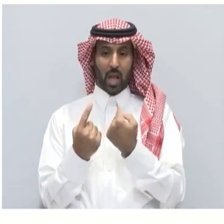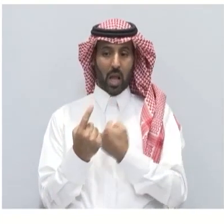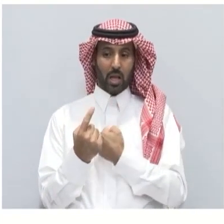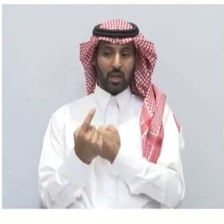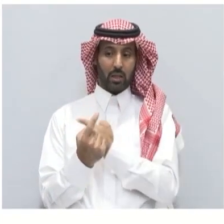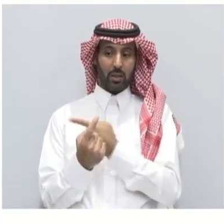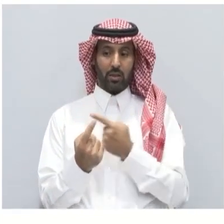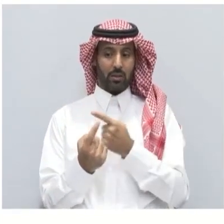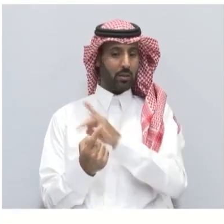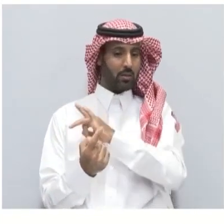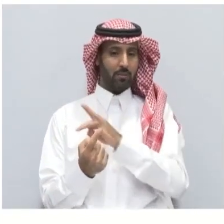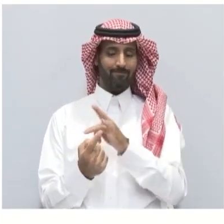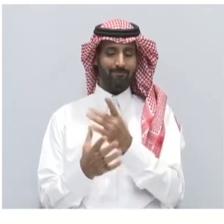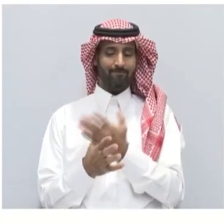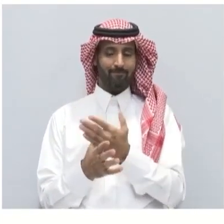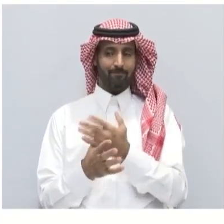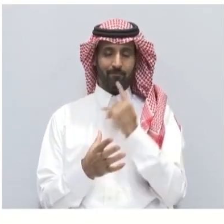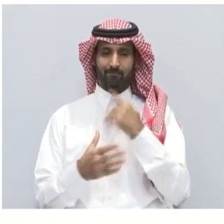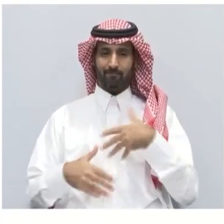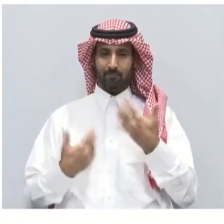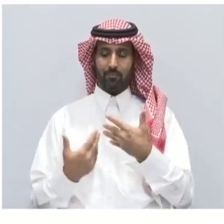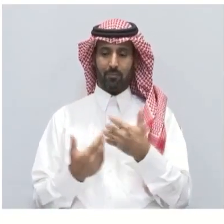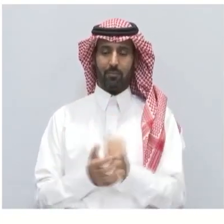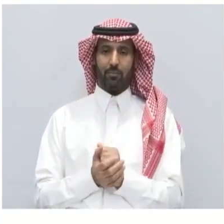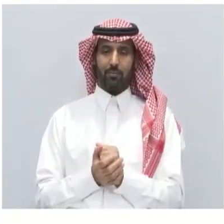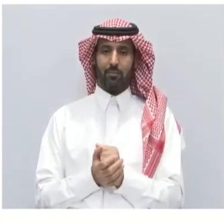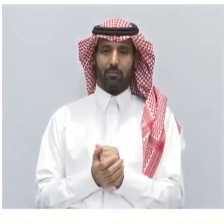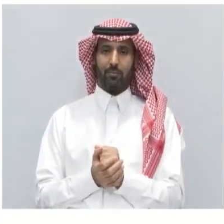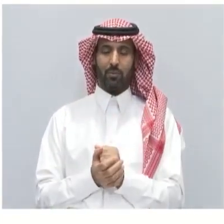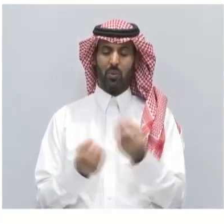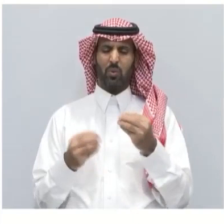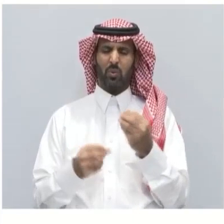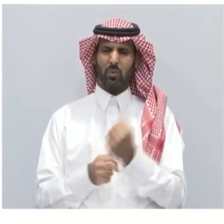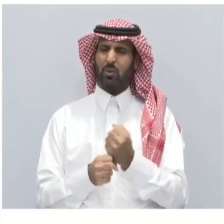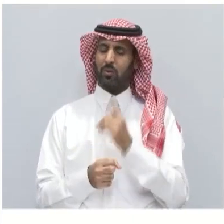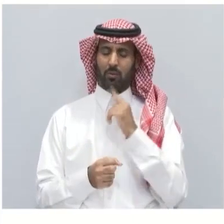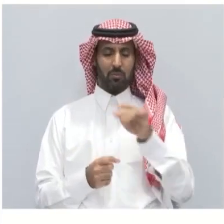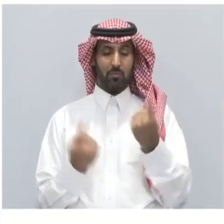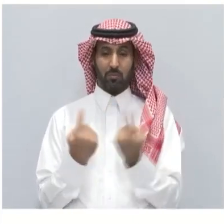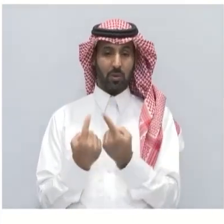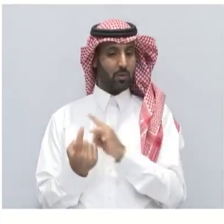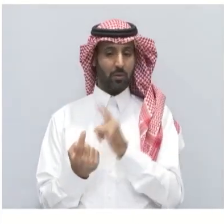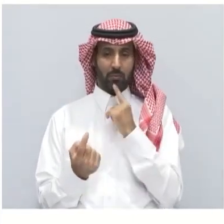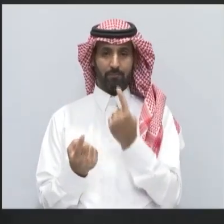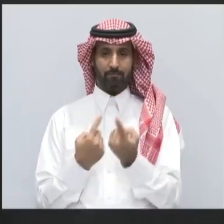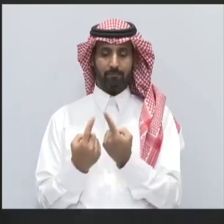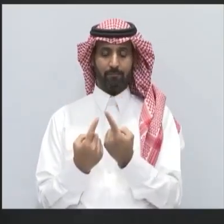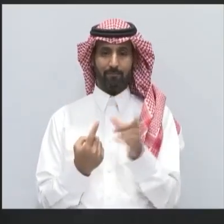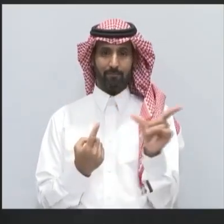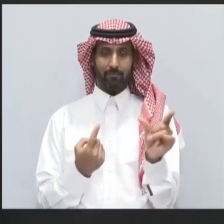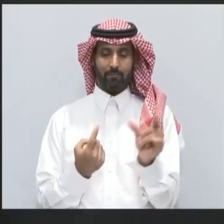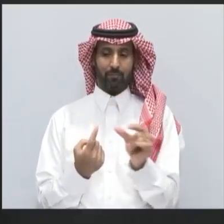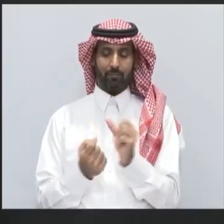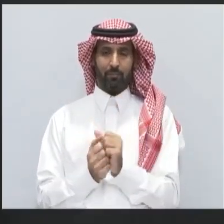not going to meet us. He is busy. So try to put this sentence